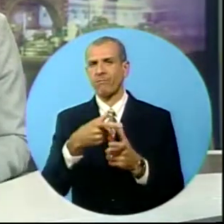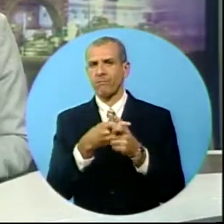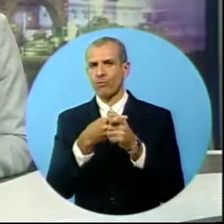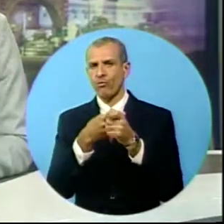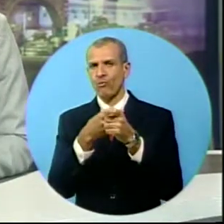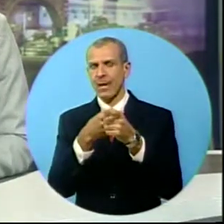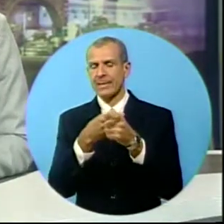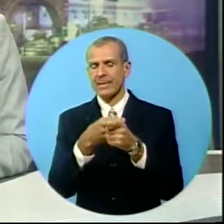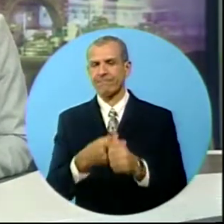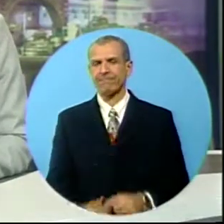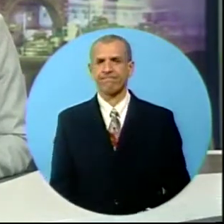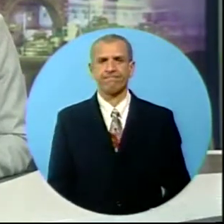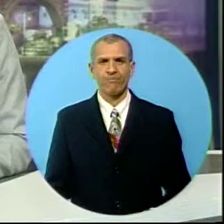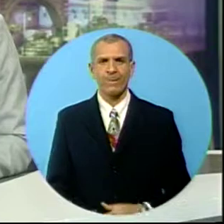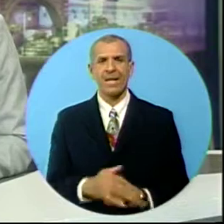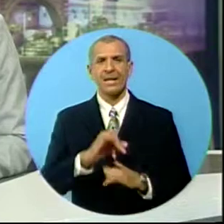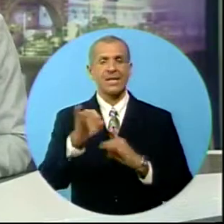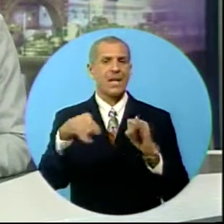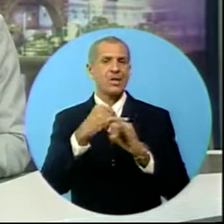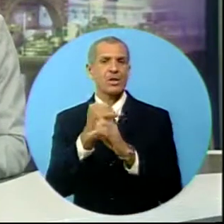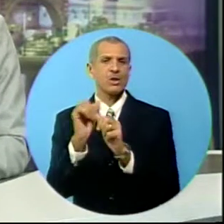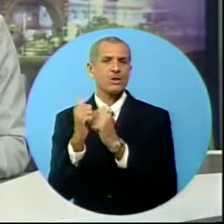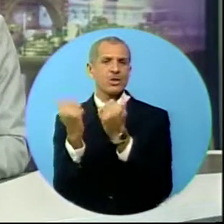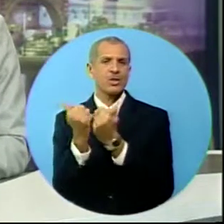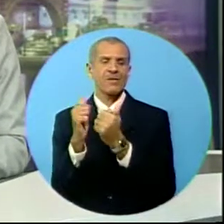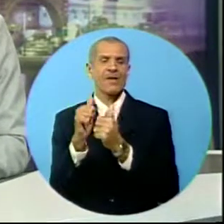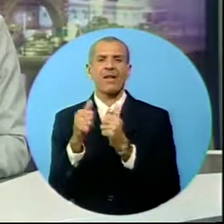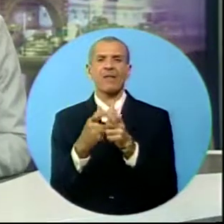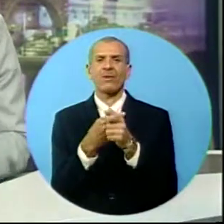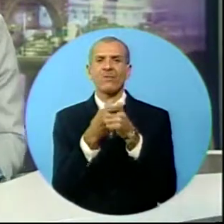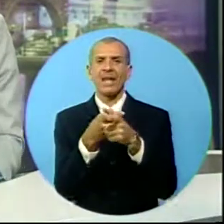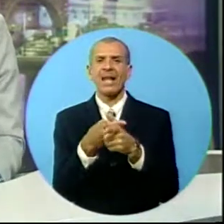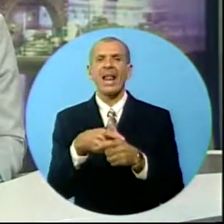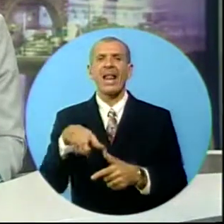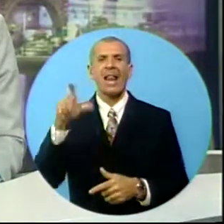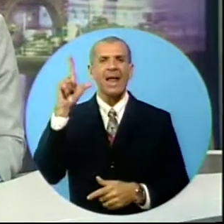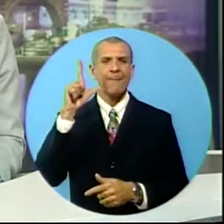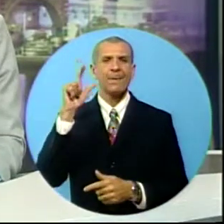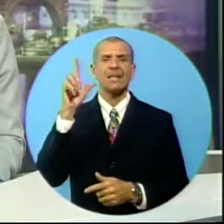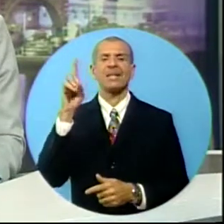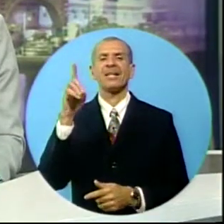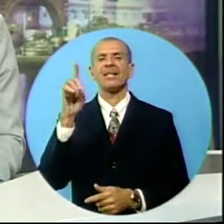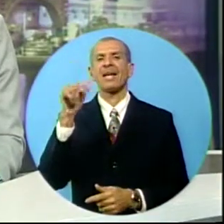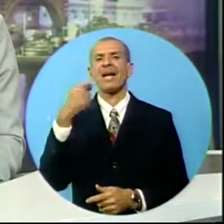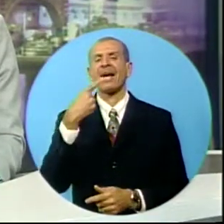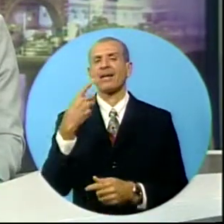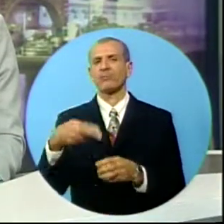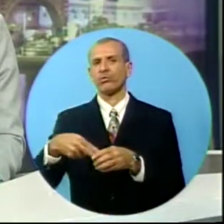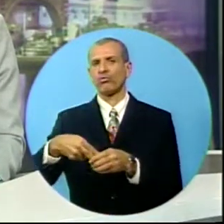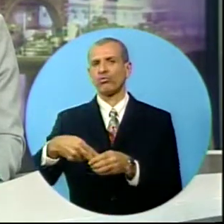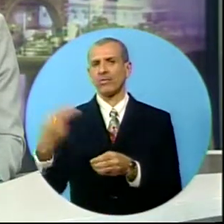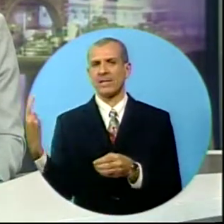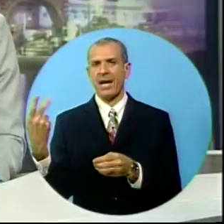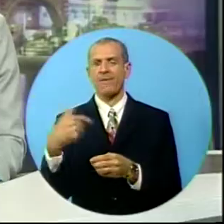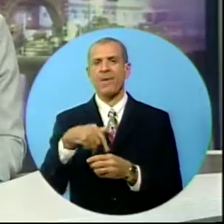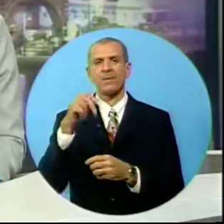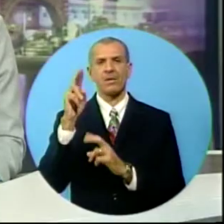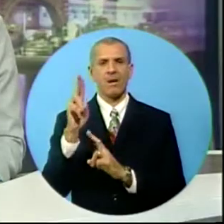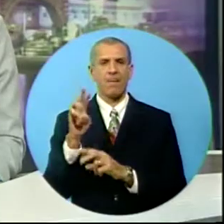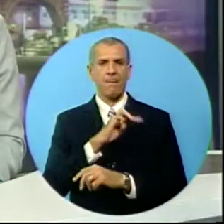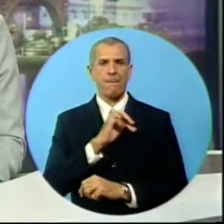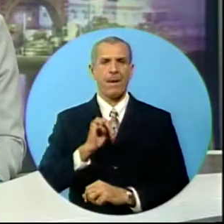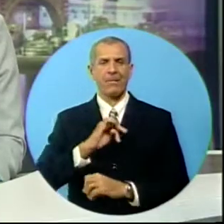former International Association of Athletics Federation President Lamine Diak has resigned from his position as an honorary member